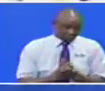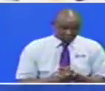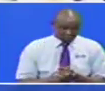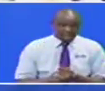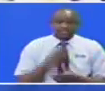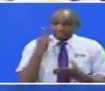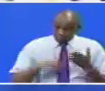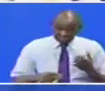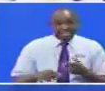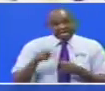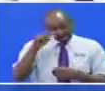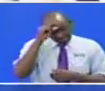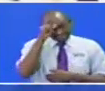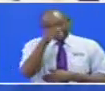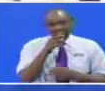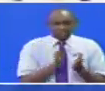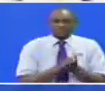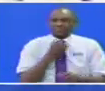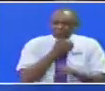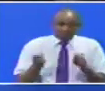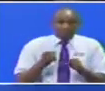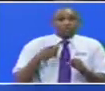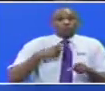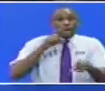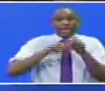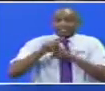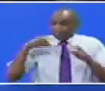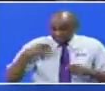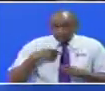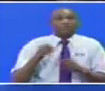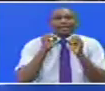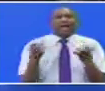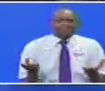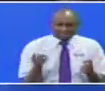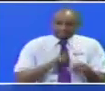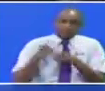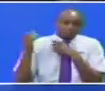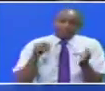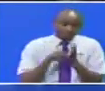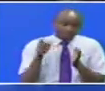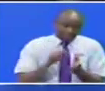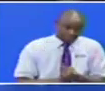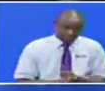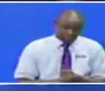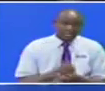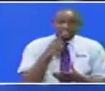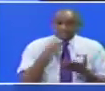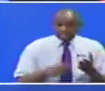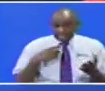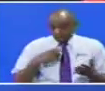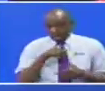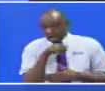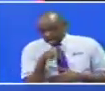He hit out at the government for being adamant in arresting the culprits who caused mayhem in the region. His sentiments were echoed by